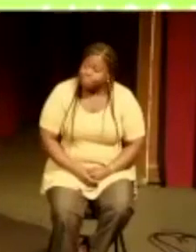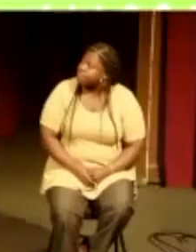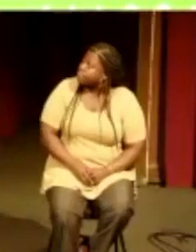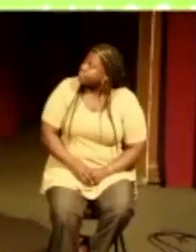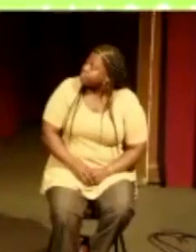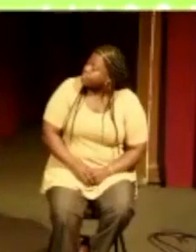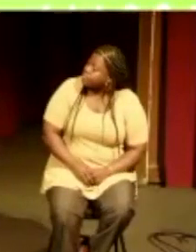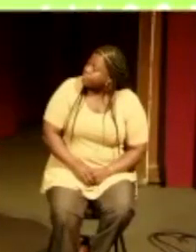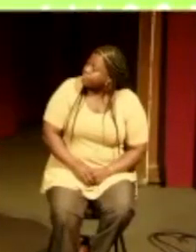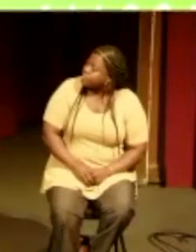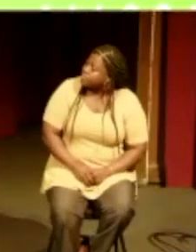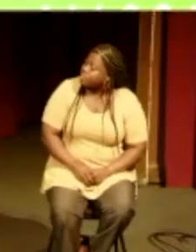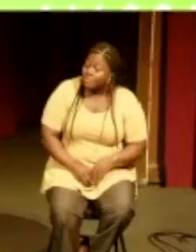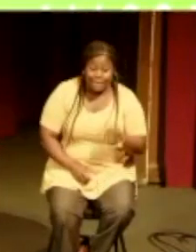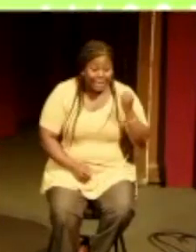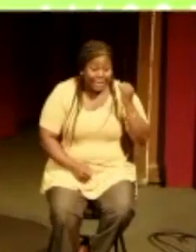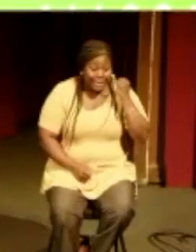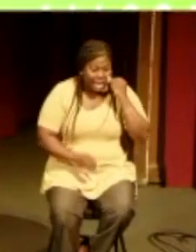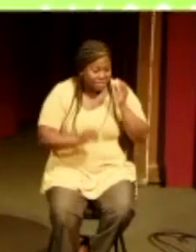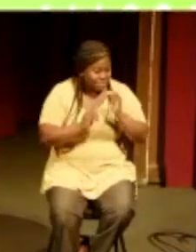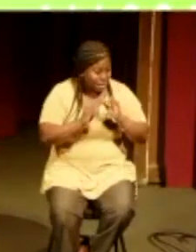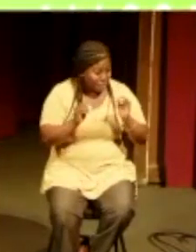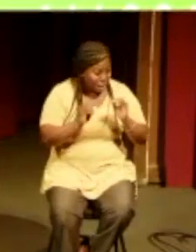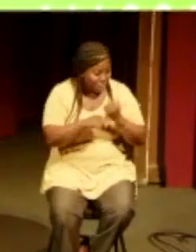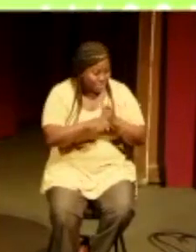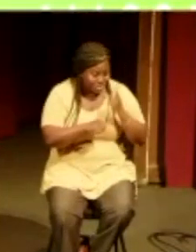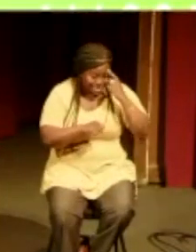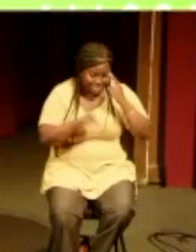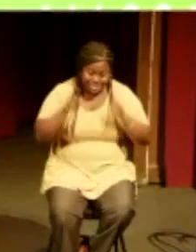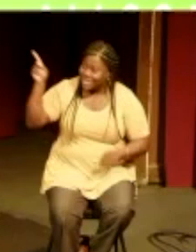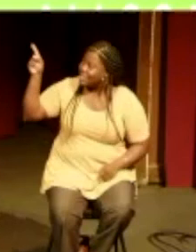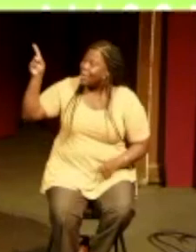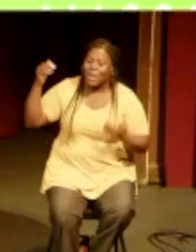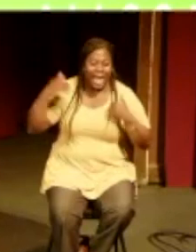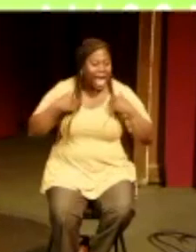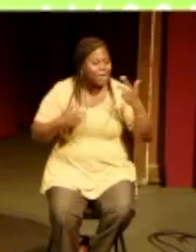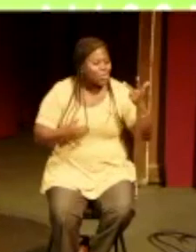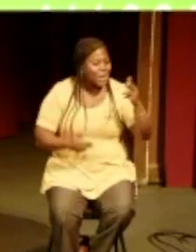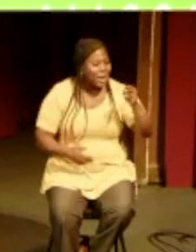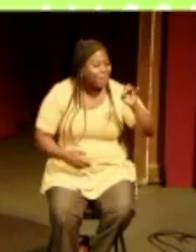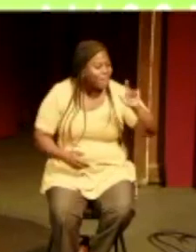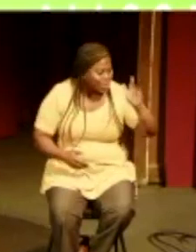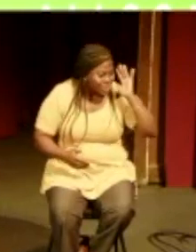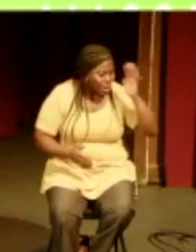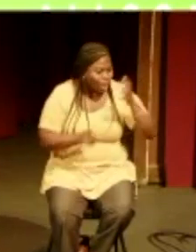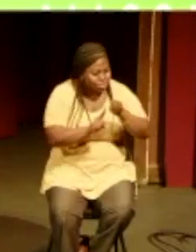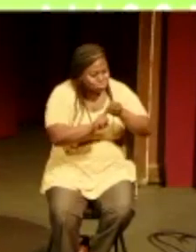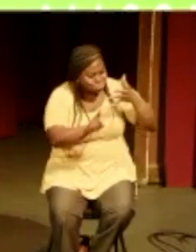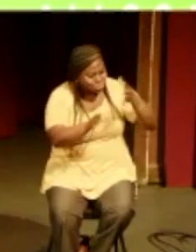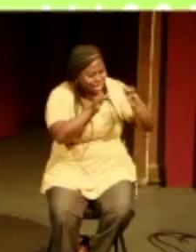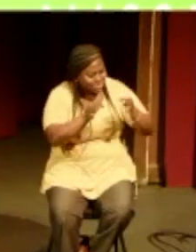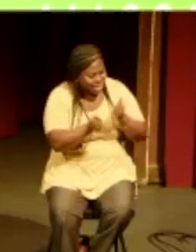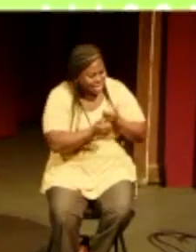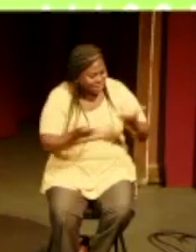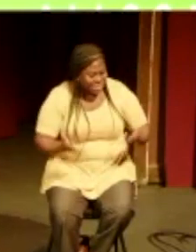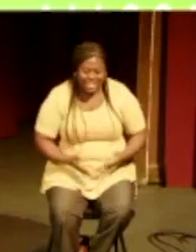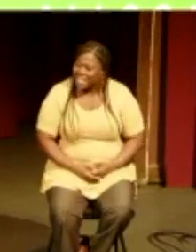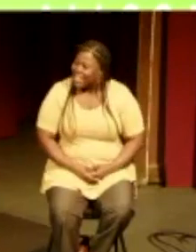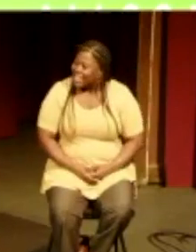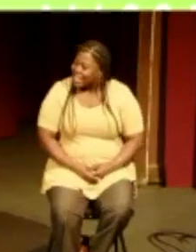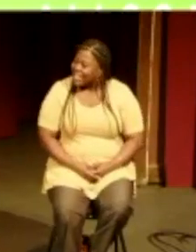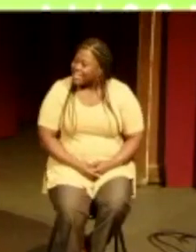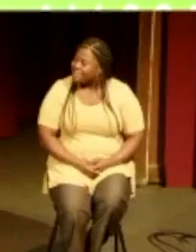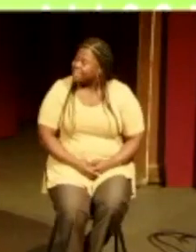If none of this makes sense to you, we've got three manuals that can explain it all. And frankly, here after 10 years, we're